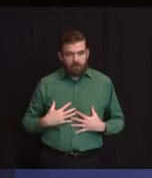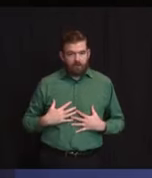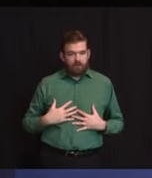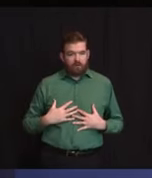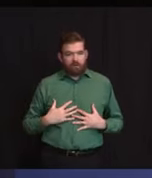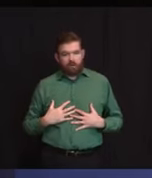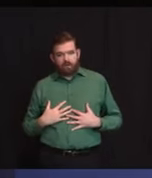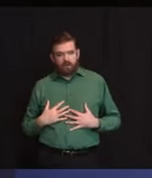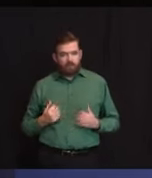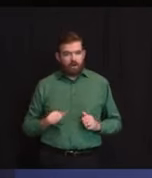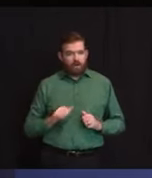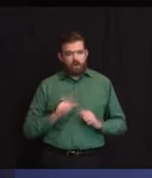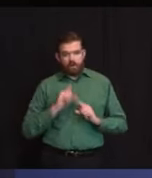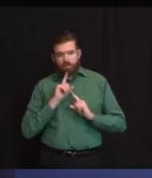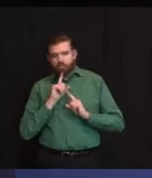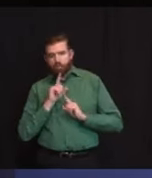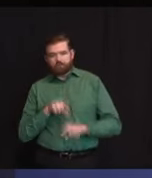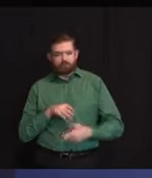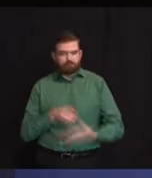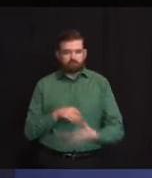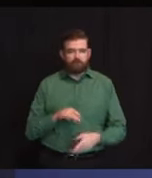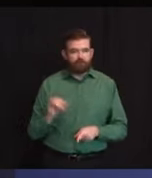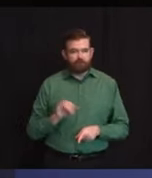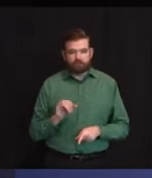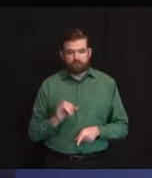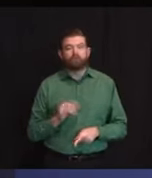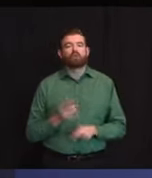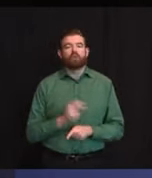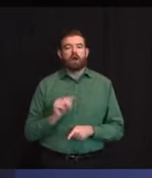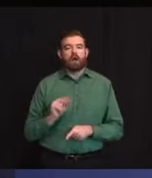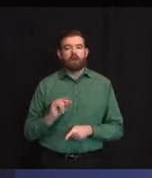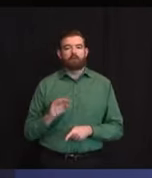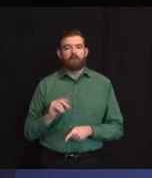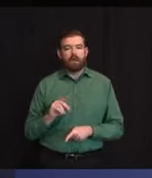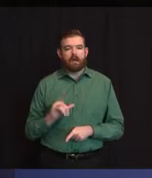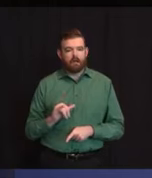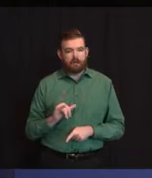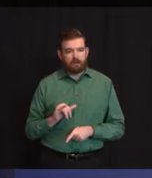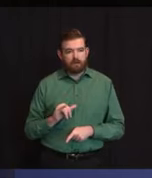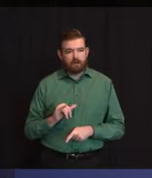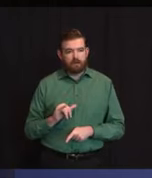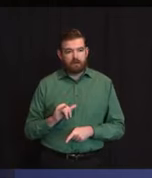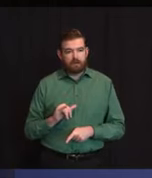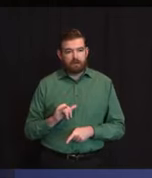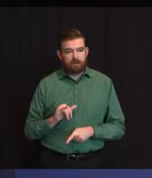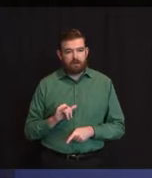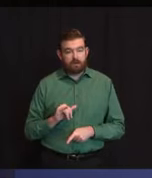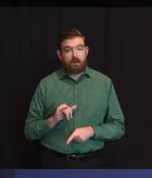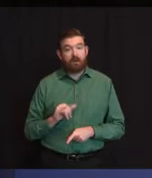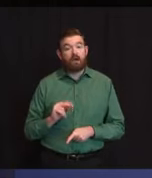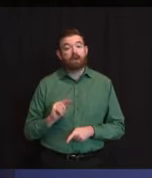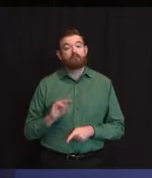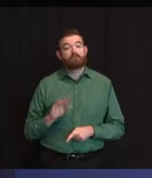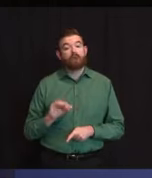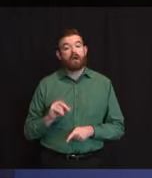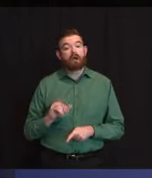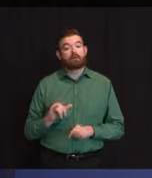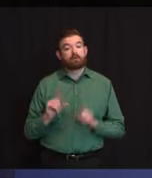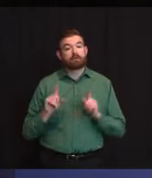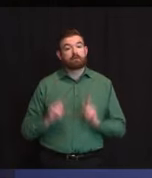at a later time, and exactly when it comes can vary to somewhat. So antibody tests become important to try to decide if somebody has had the